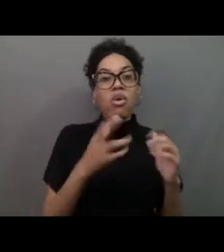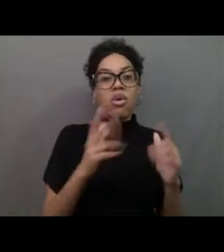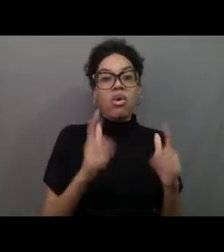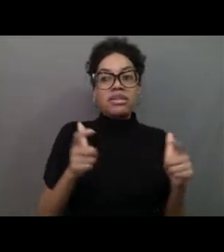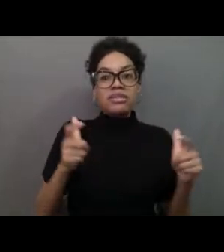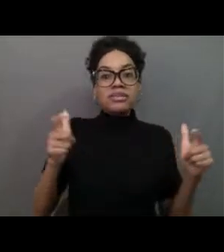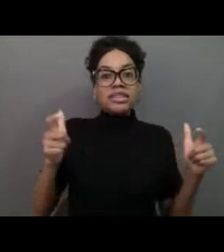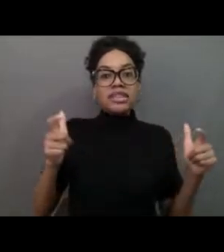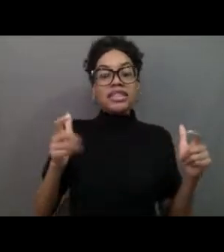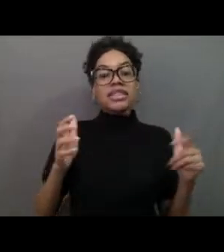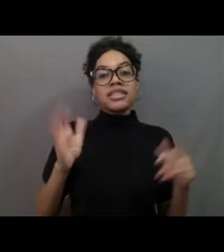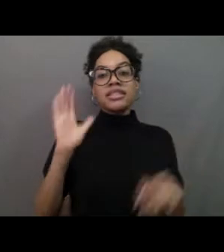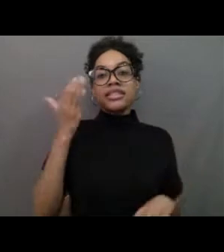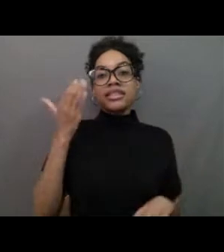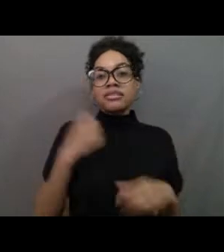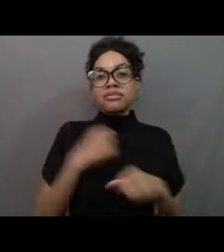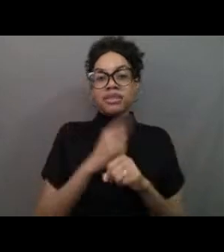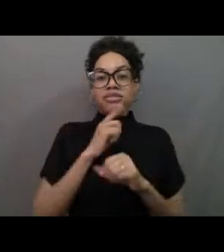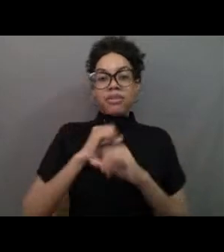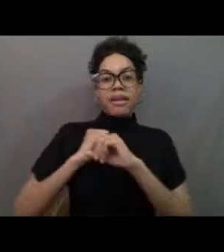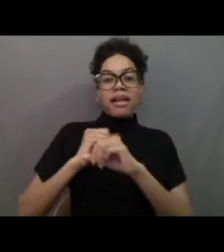of defense from whatever's looking to eat them.